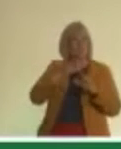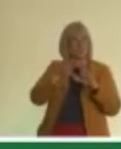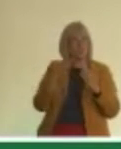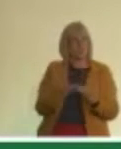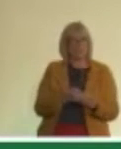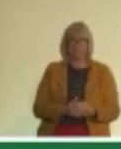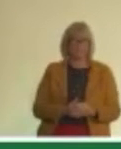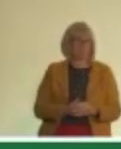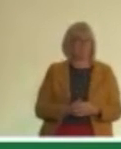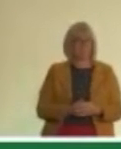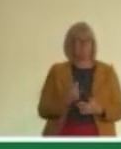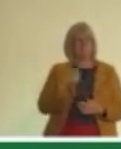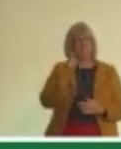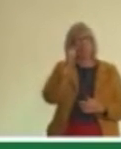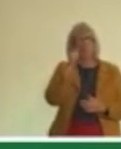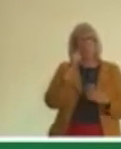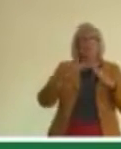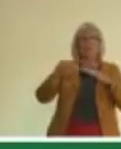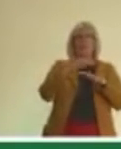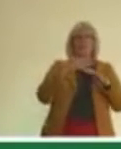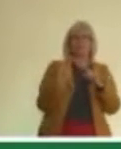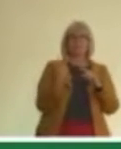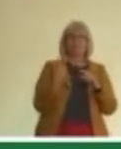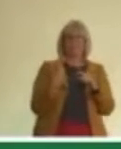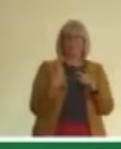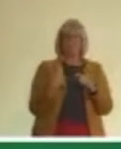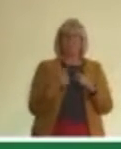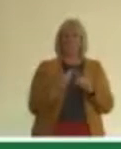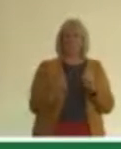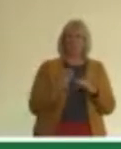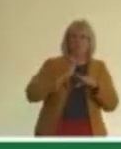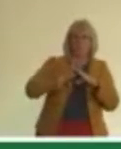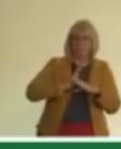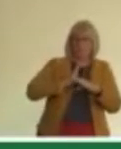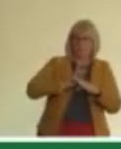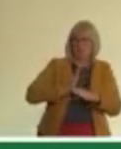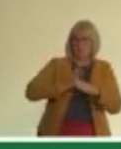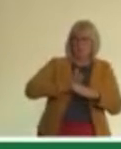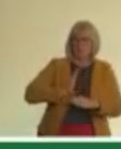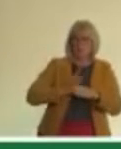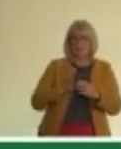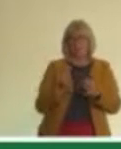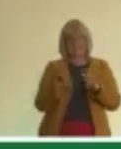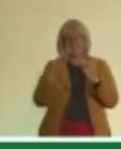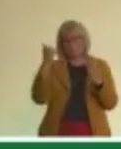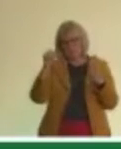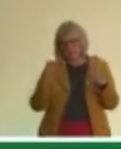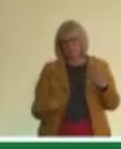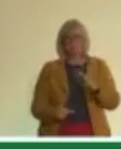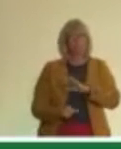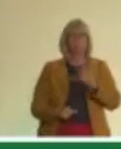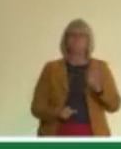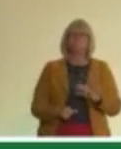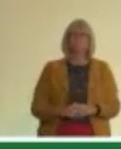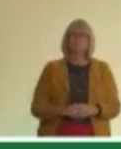the climate emergency, tackling it is not a list of things to be banned or sacrificed. This is a way of creating a better world. It's